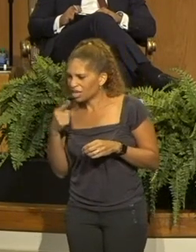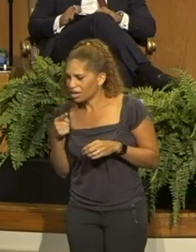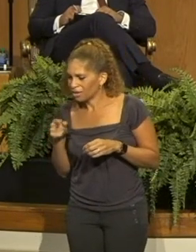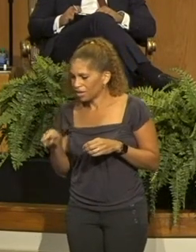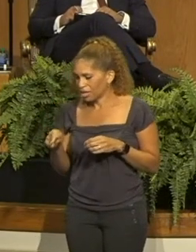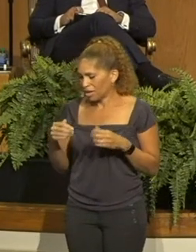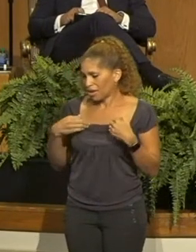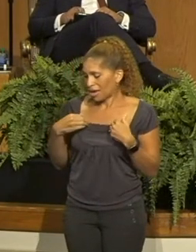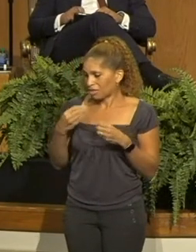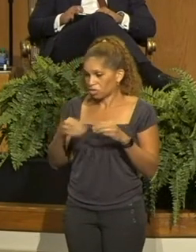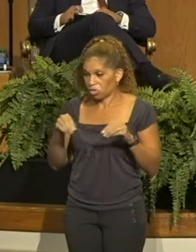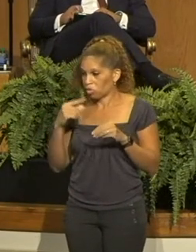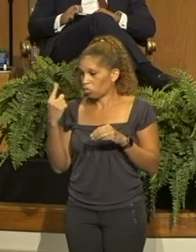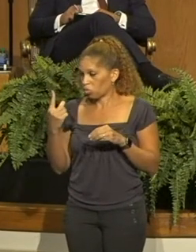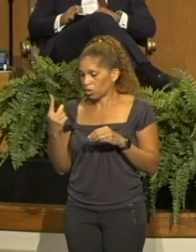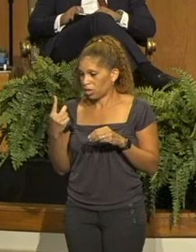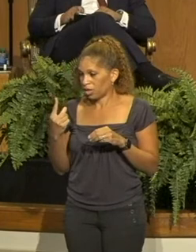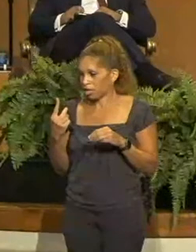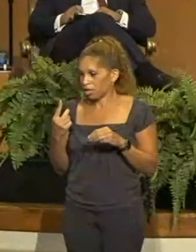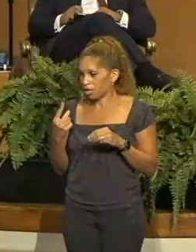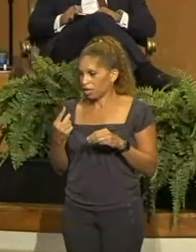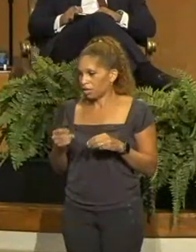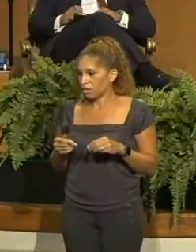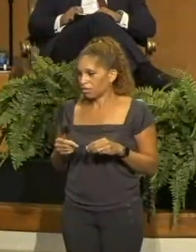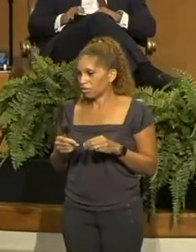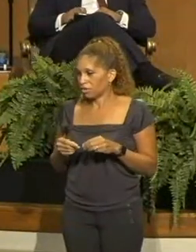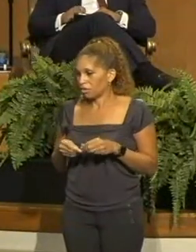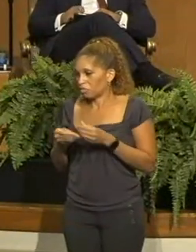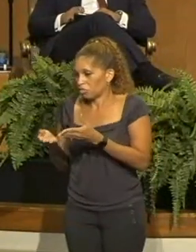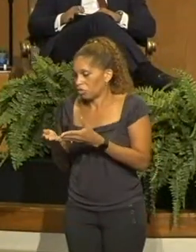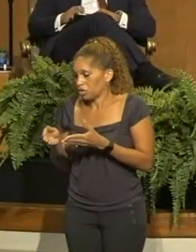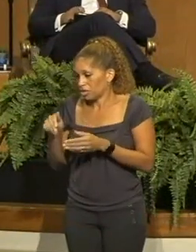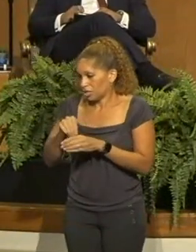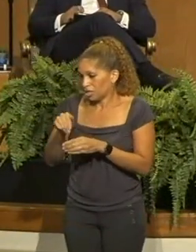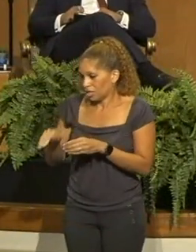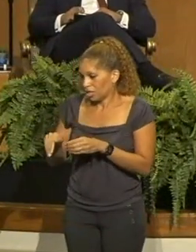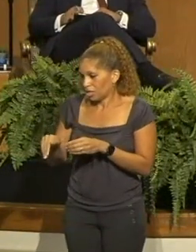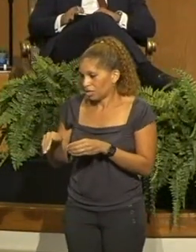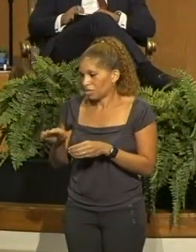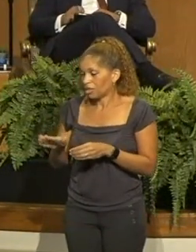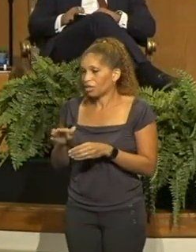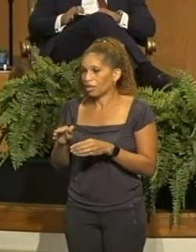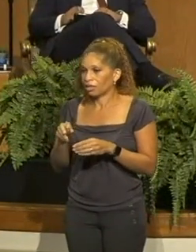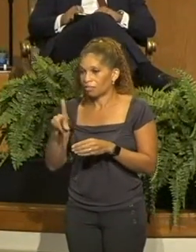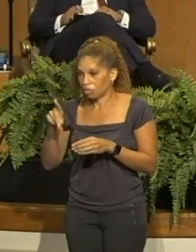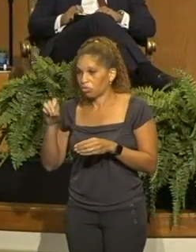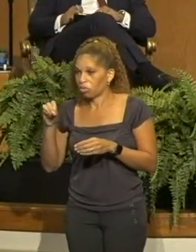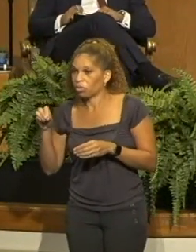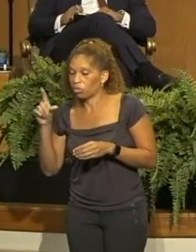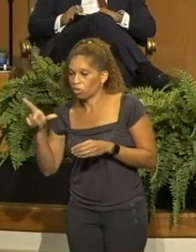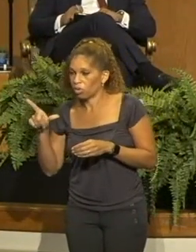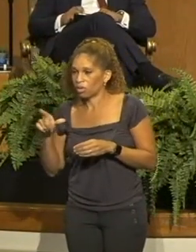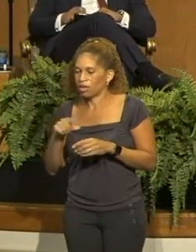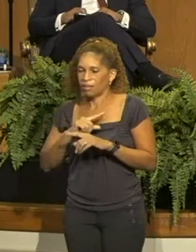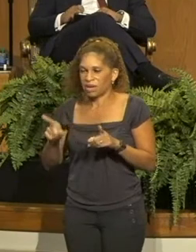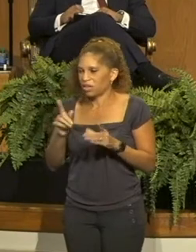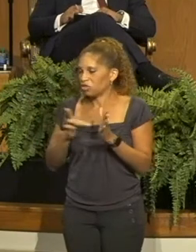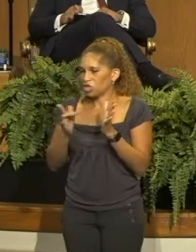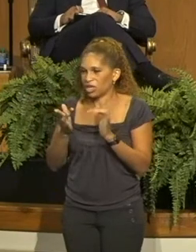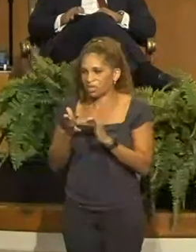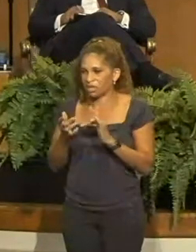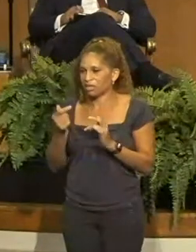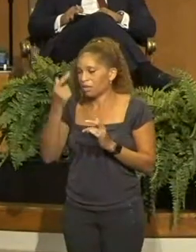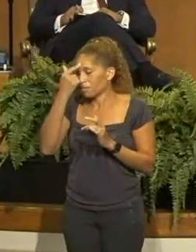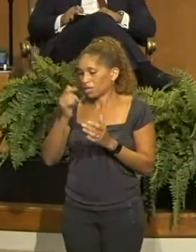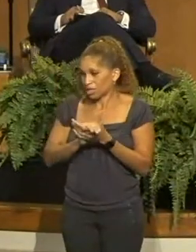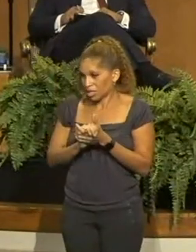again to throw him in. But Jesus also believes in the pulling together ministry. That it's not just what